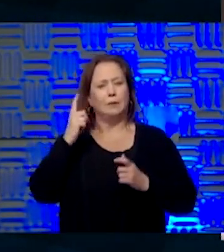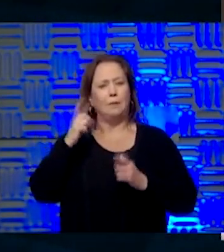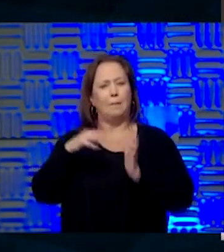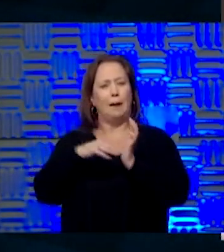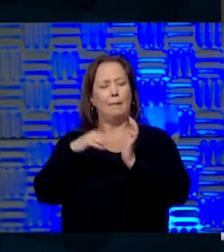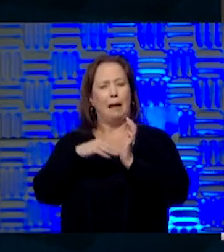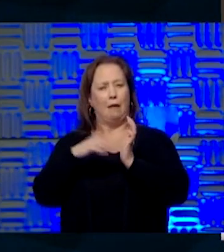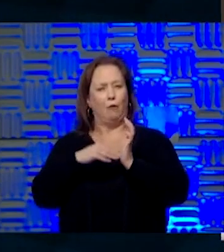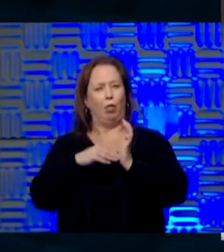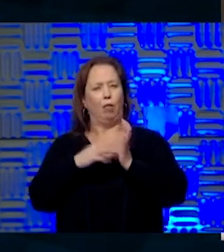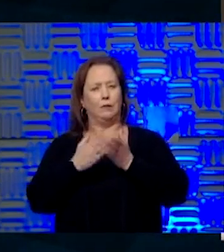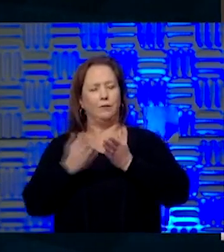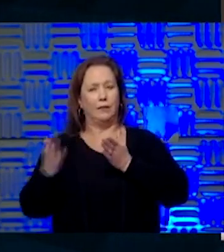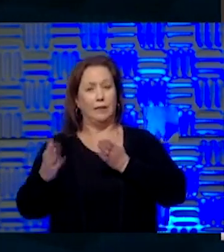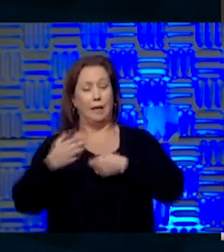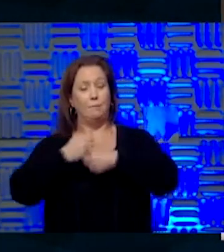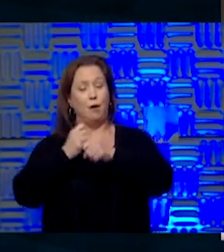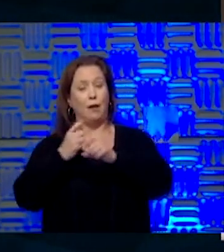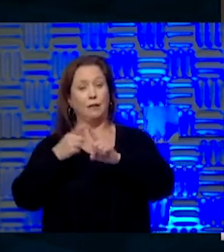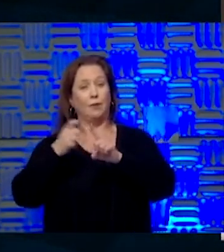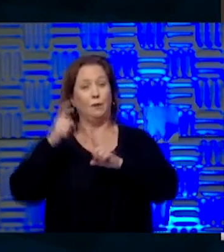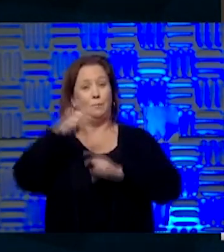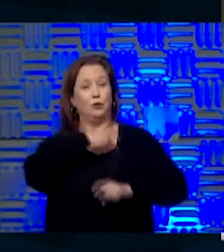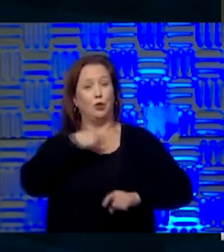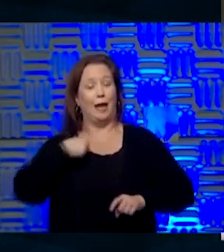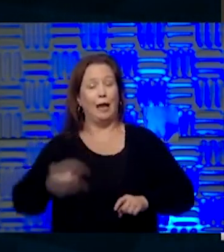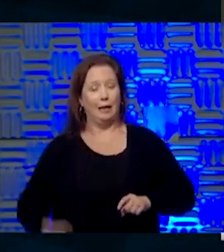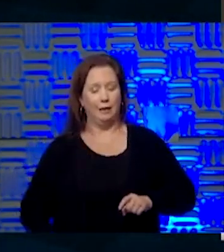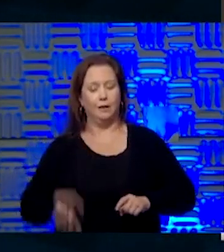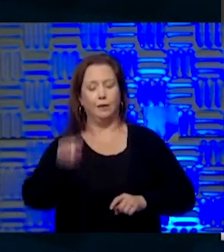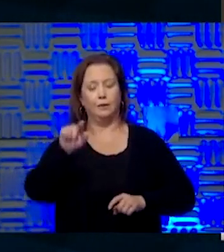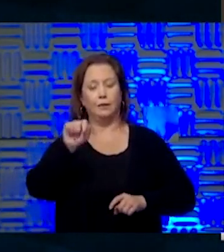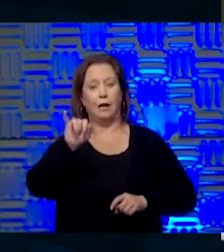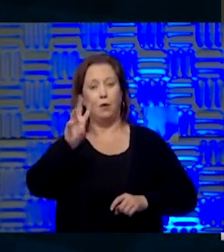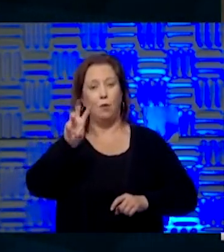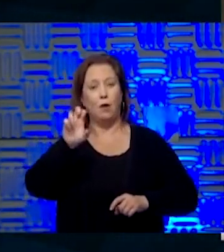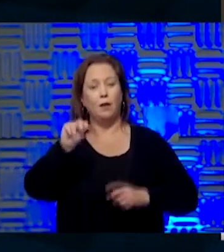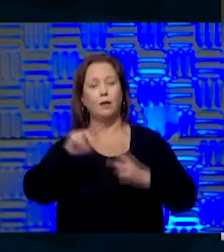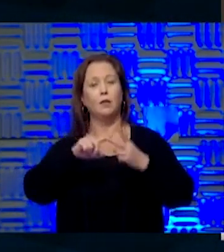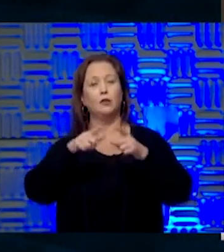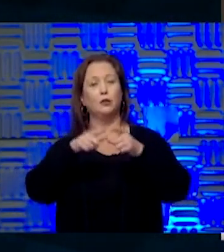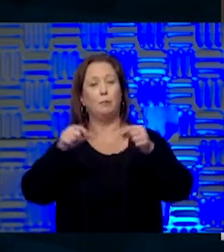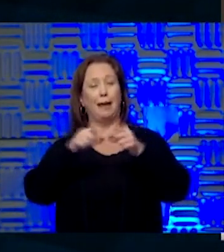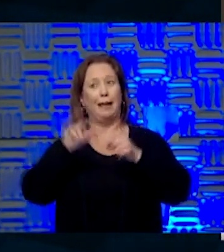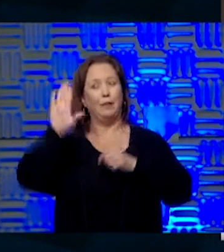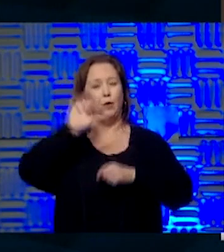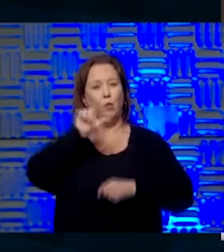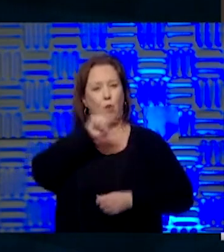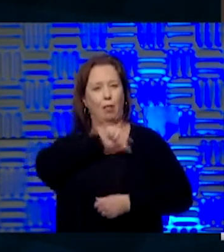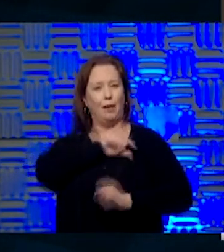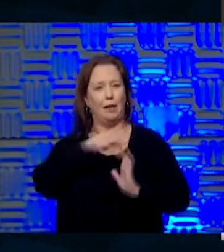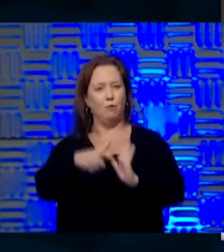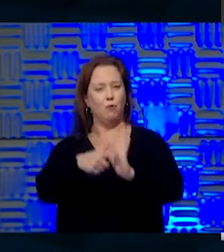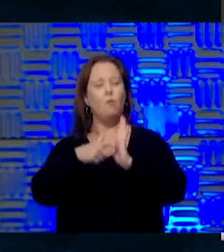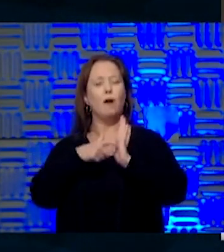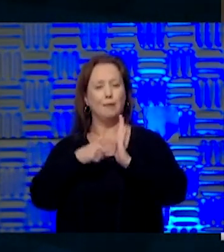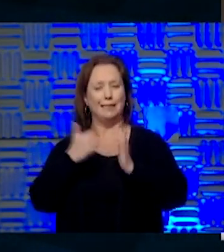medical devices and products coming from China, Taiwan and Japan and other places have the quality and the requirements